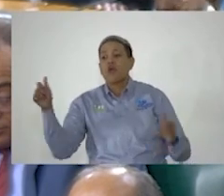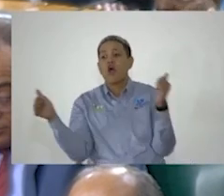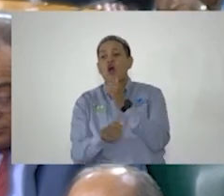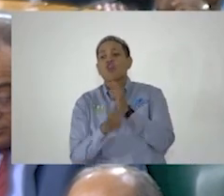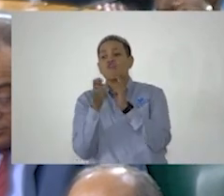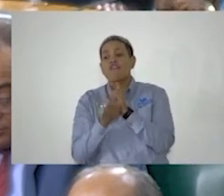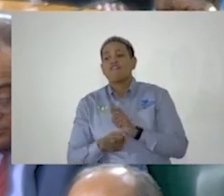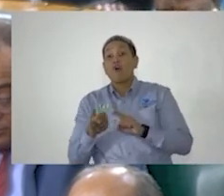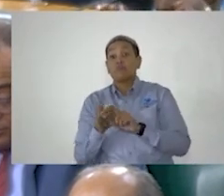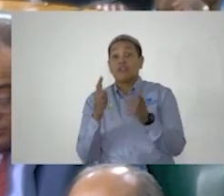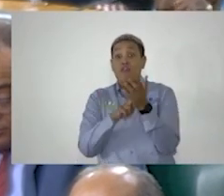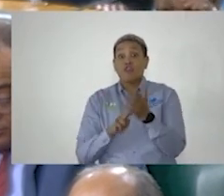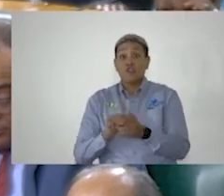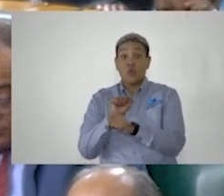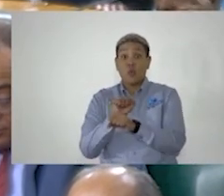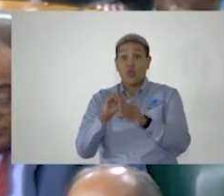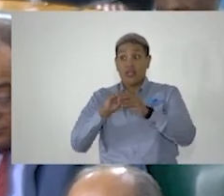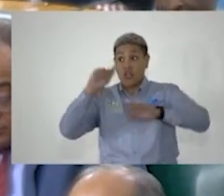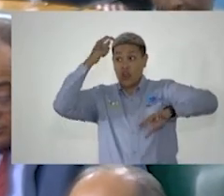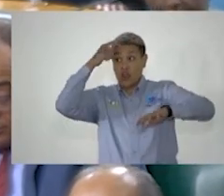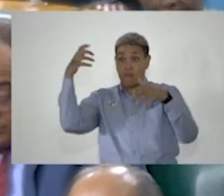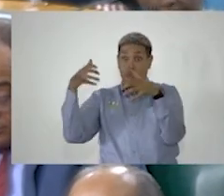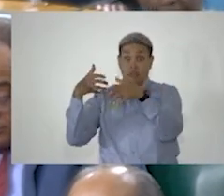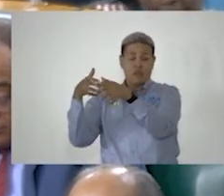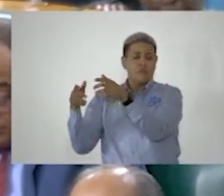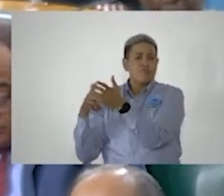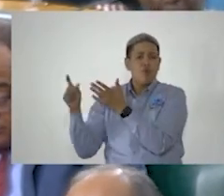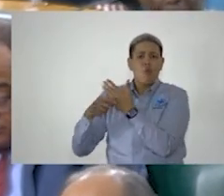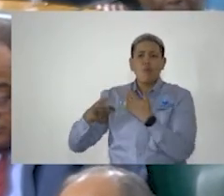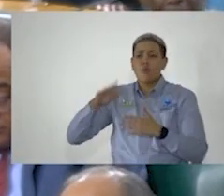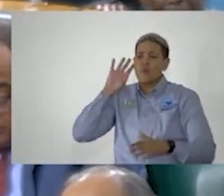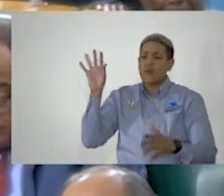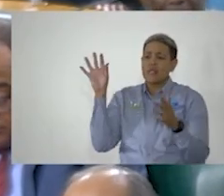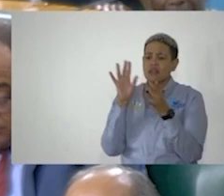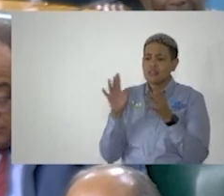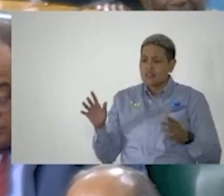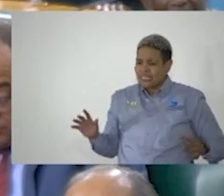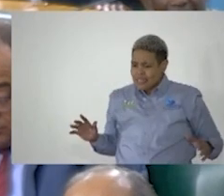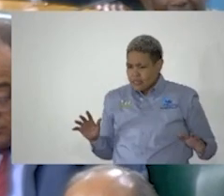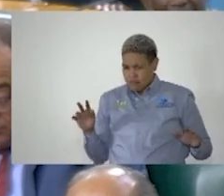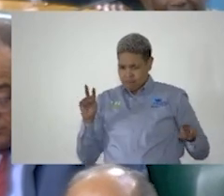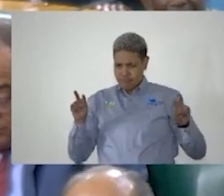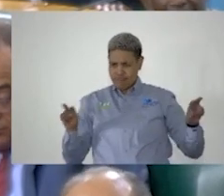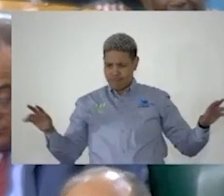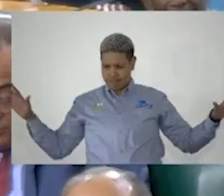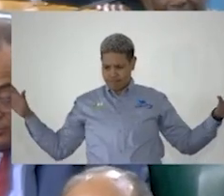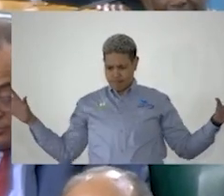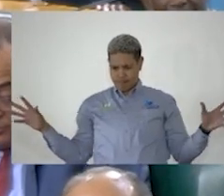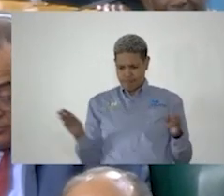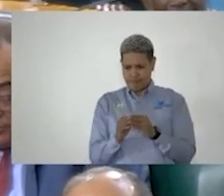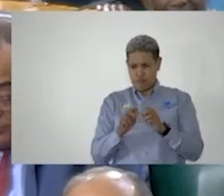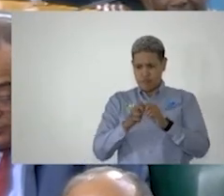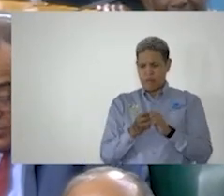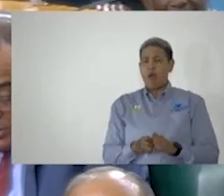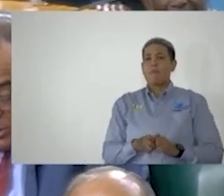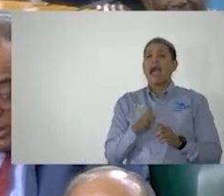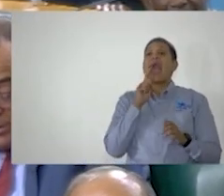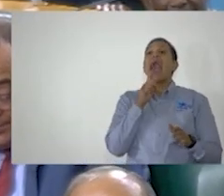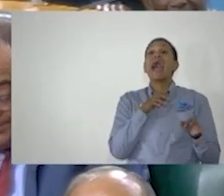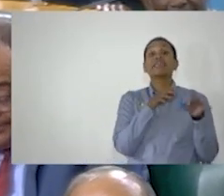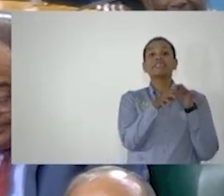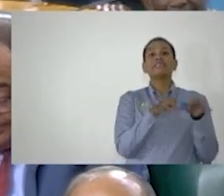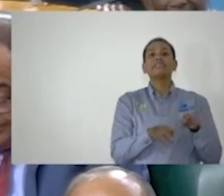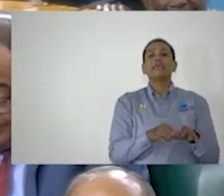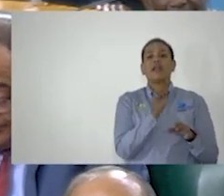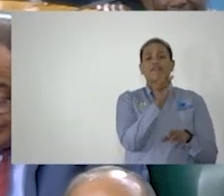Reform of Contract Work in the Public Sector program, we will dimension the problem, Madam Speaker, and detail the phased implementation